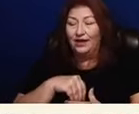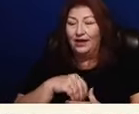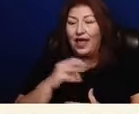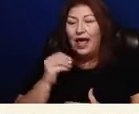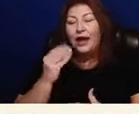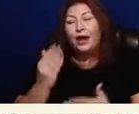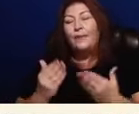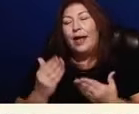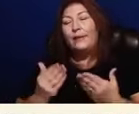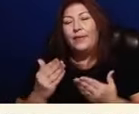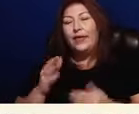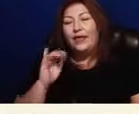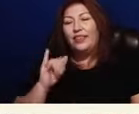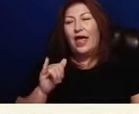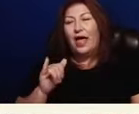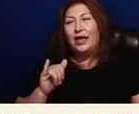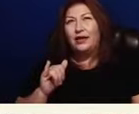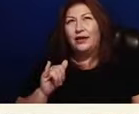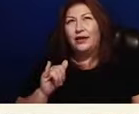be that it's being drowned out